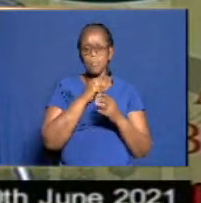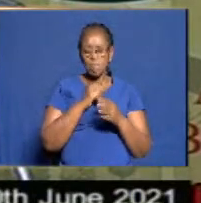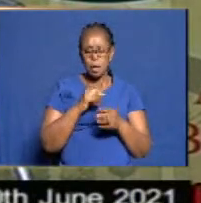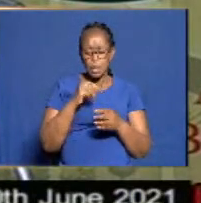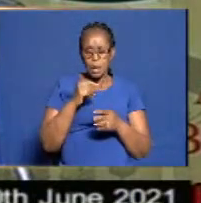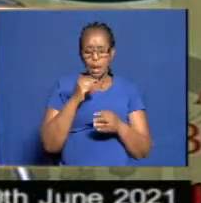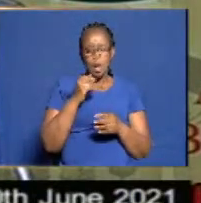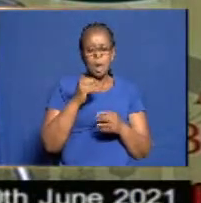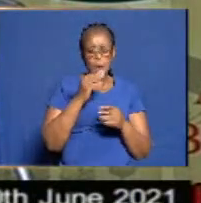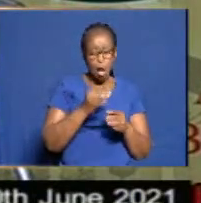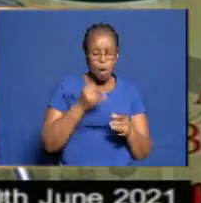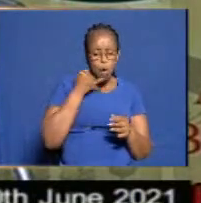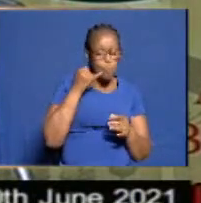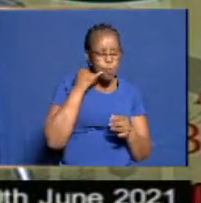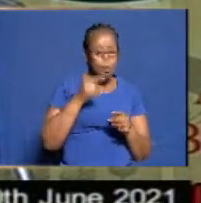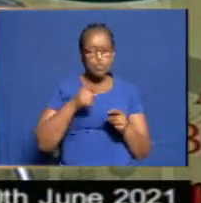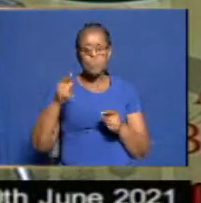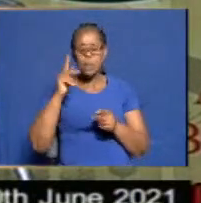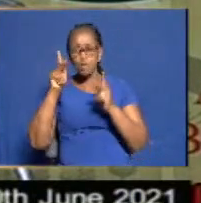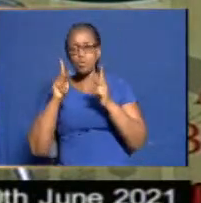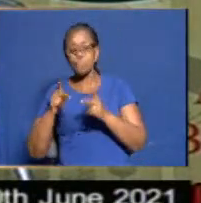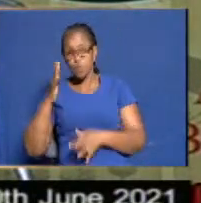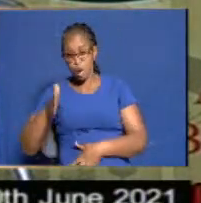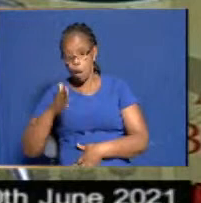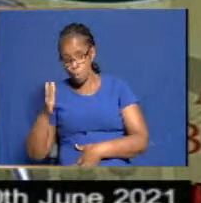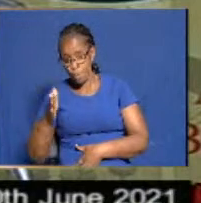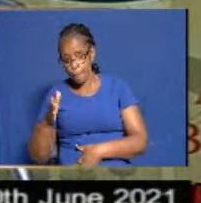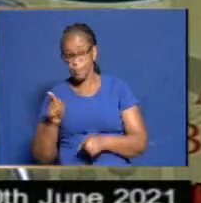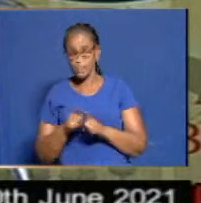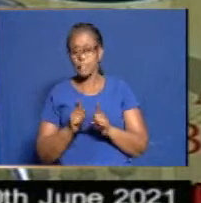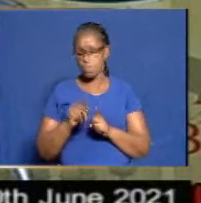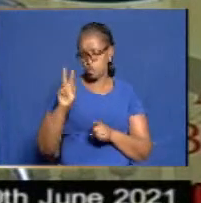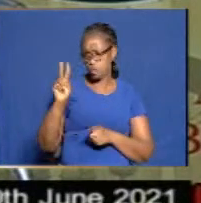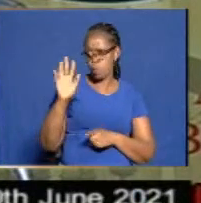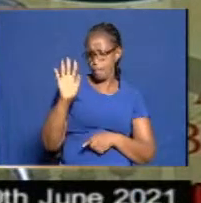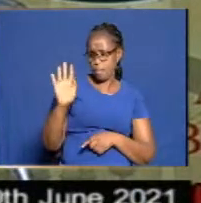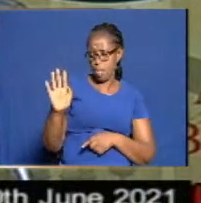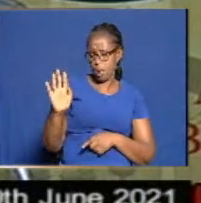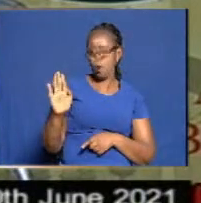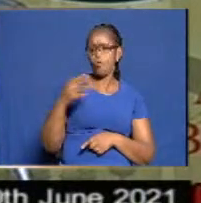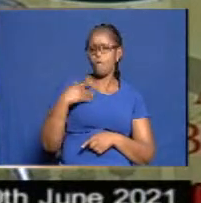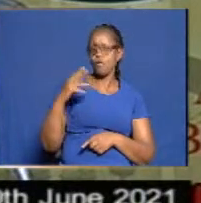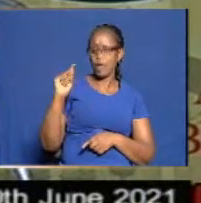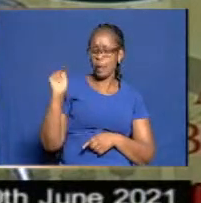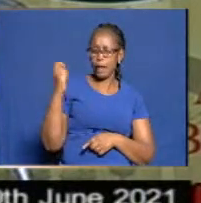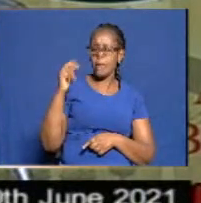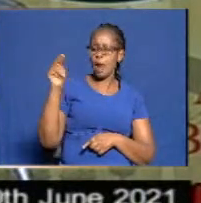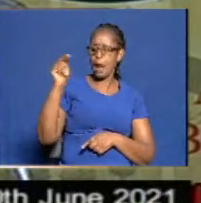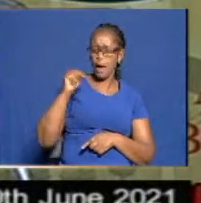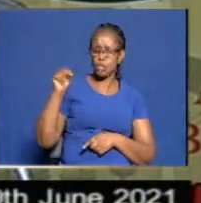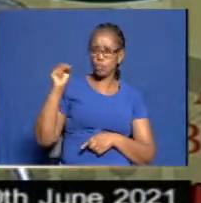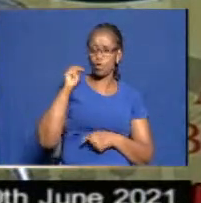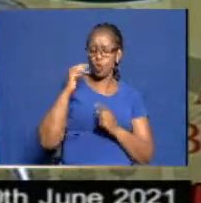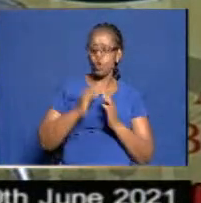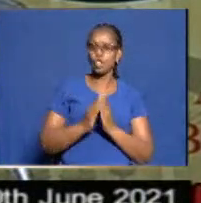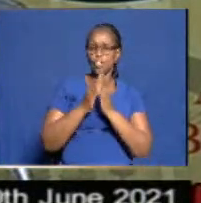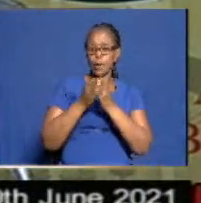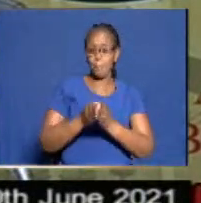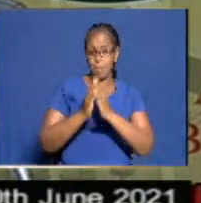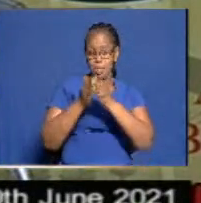gauge railway. I have also set aside Kenya shilling 2 billion for the Kenya National Shipping Yard. Mr.